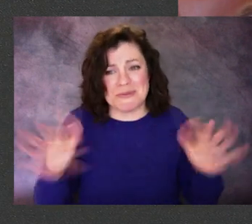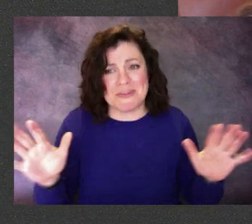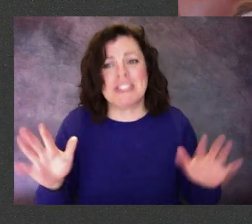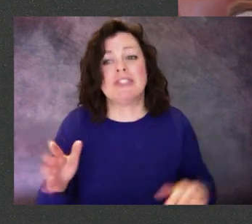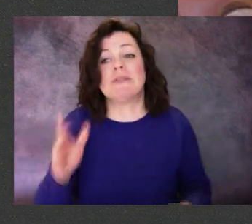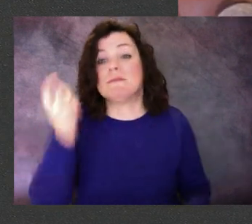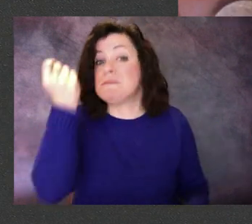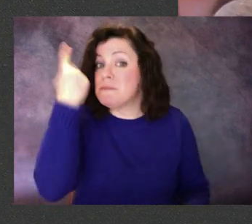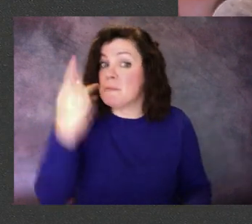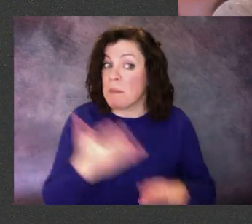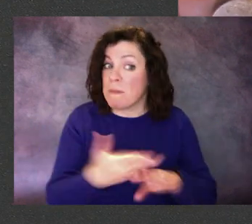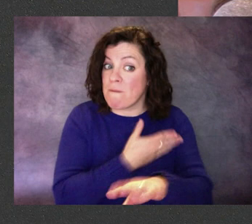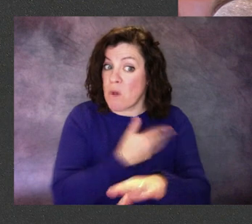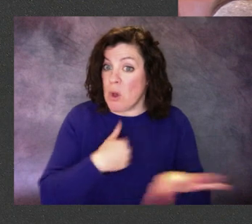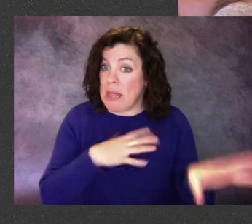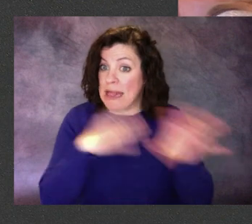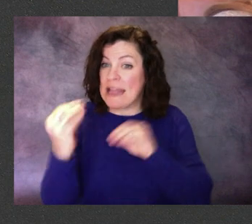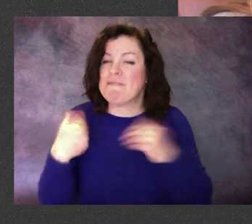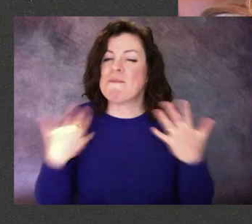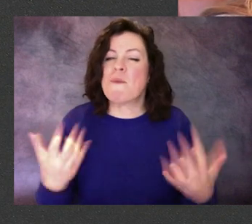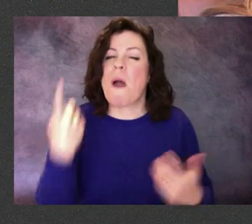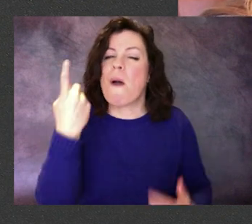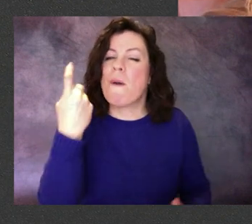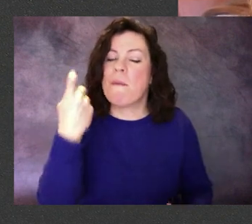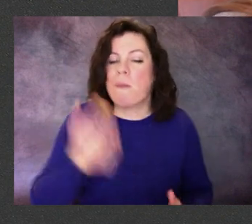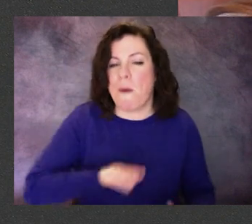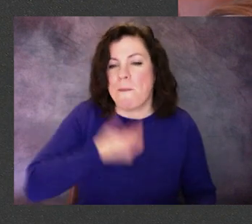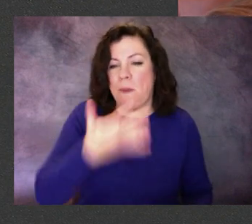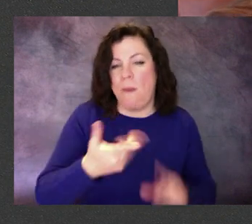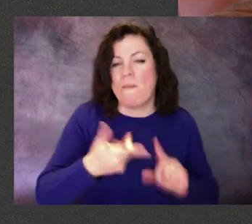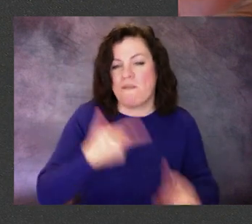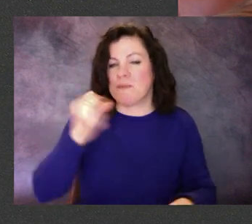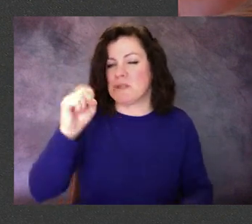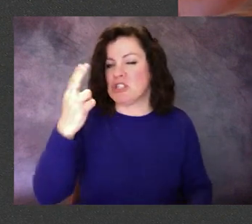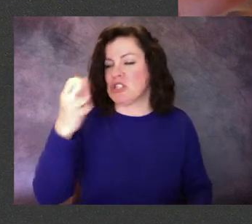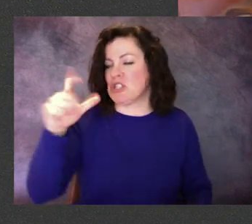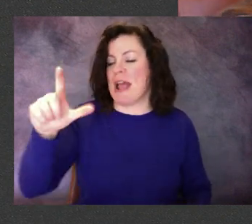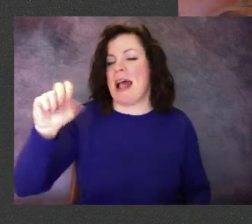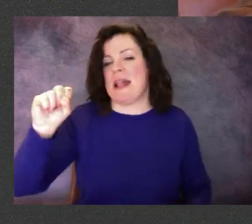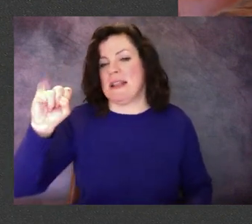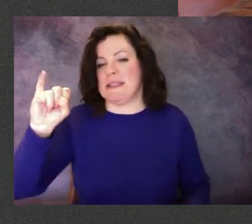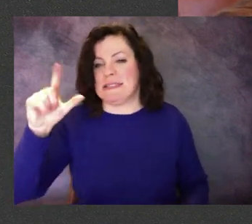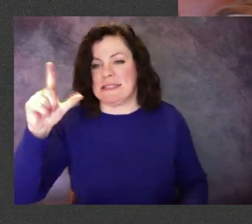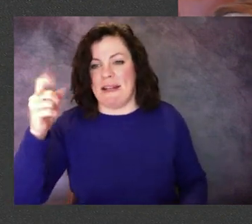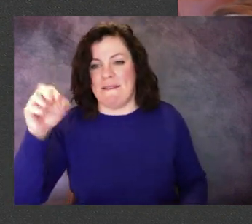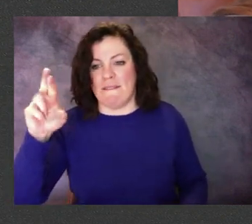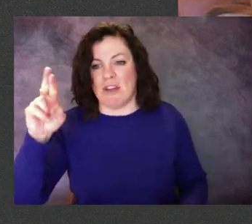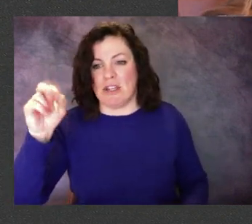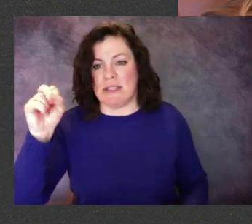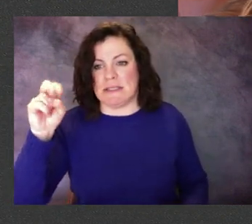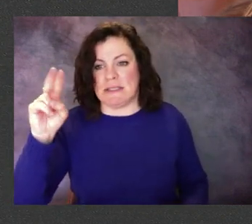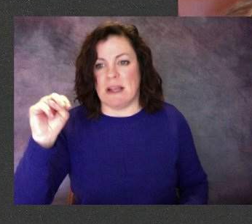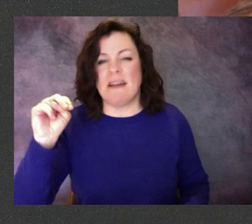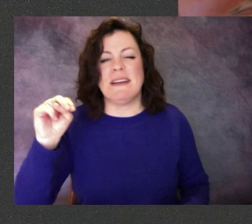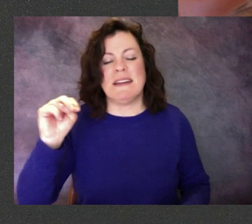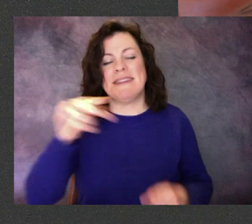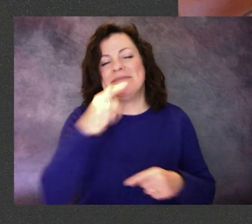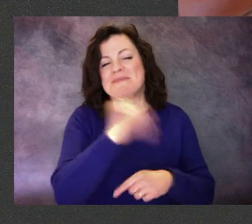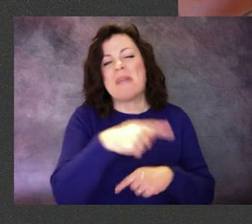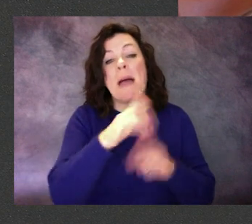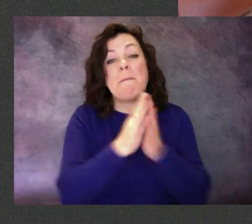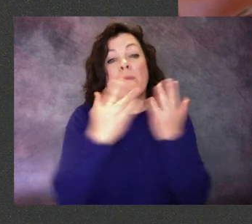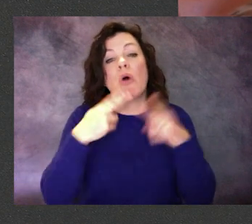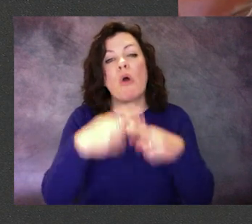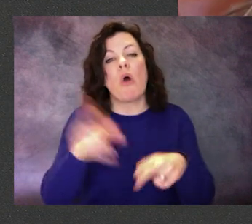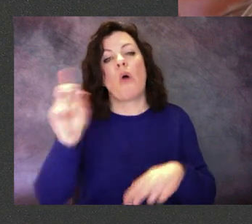me today, I'd like to share with you another one of my favorite poems from Where the Sidewalk Ends by Shel Silverstein, my favorite poet. It's called